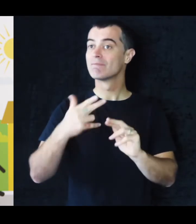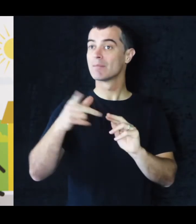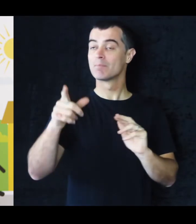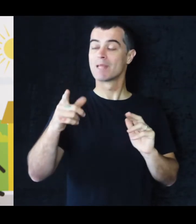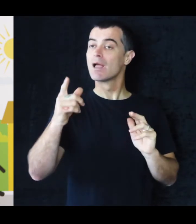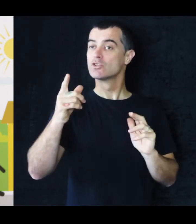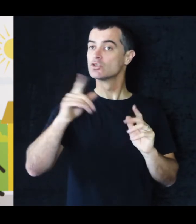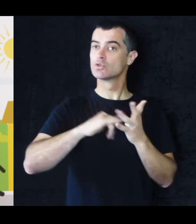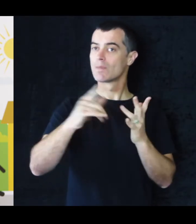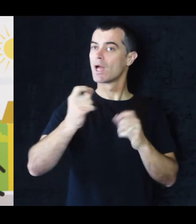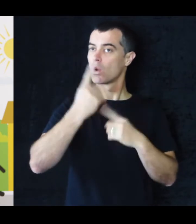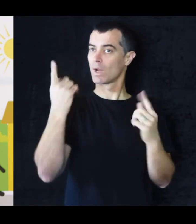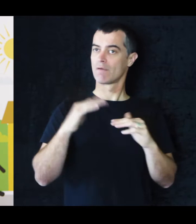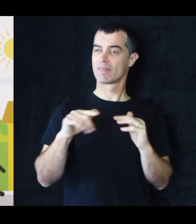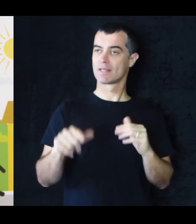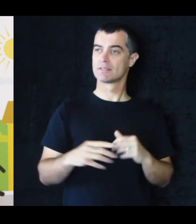that they're aware of that.